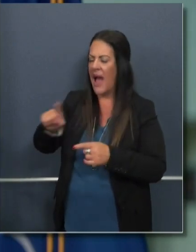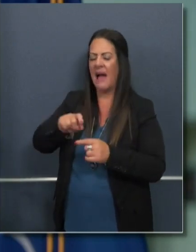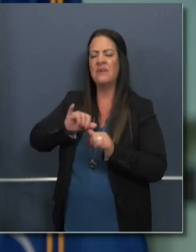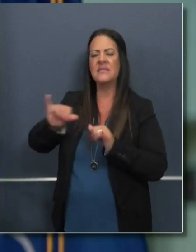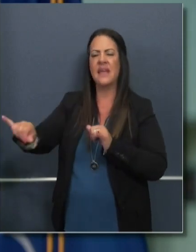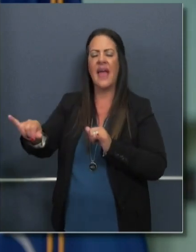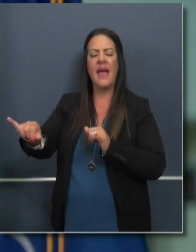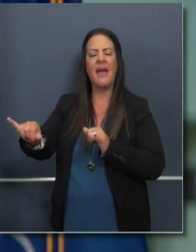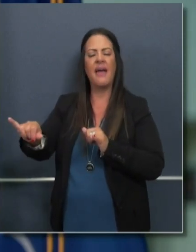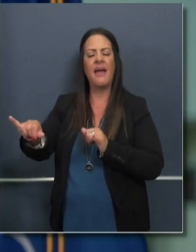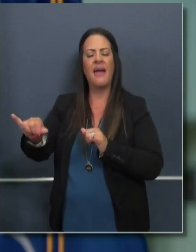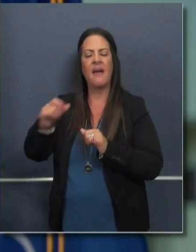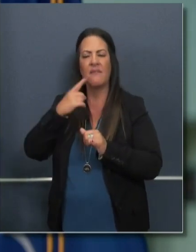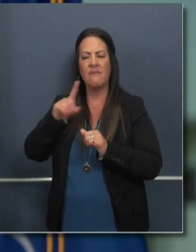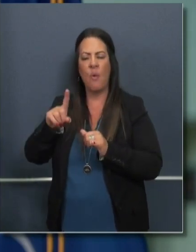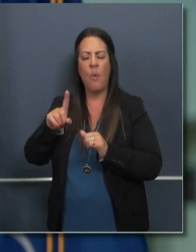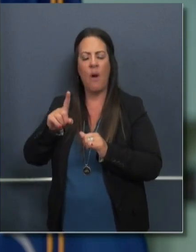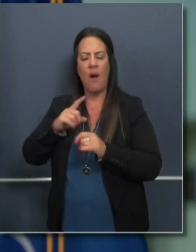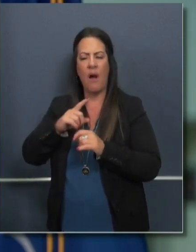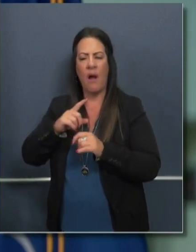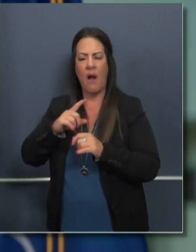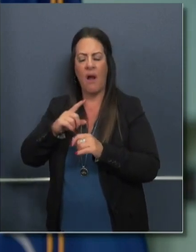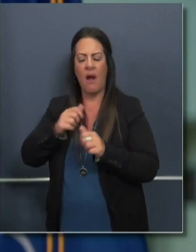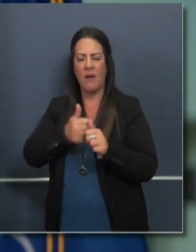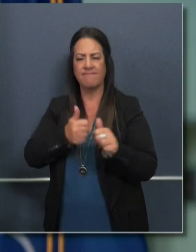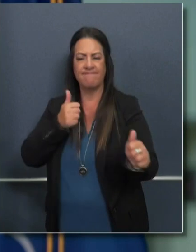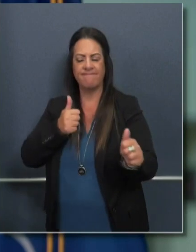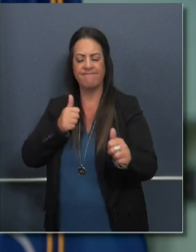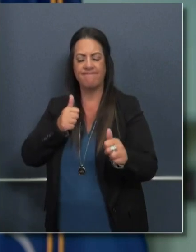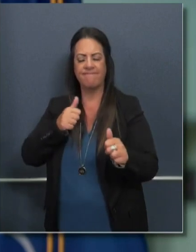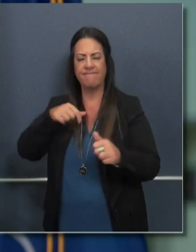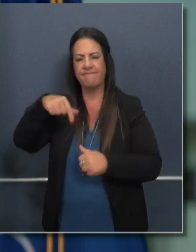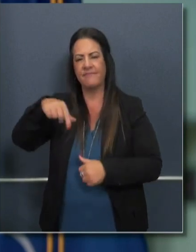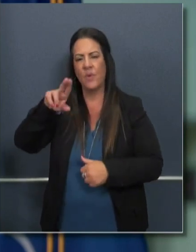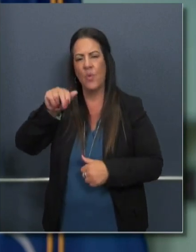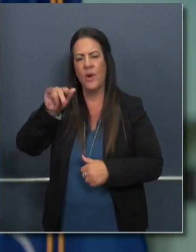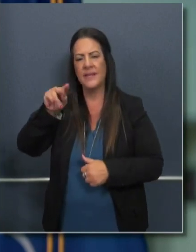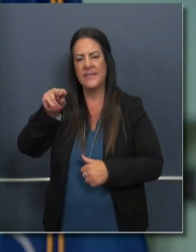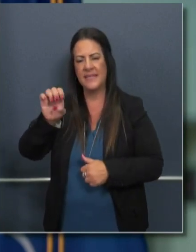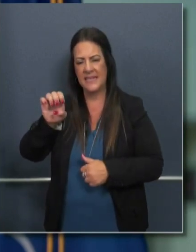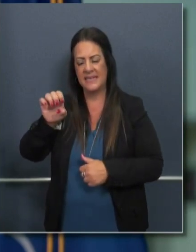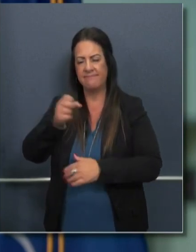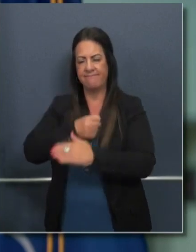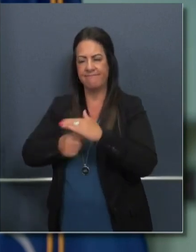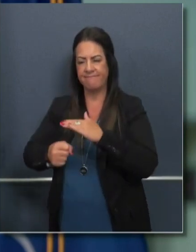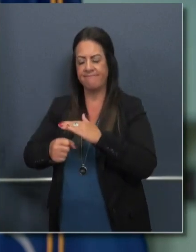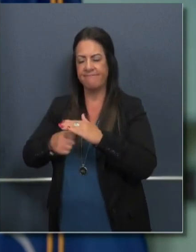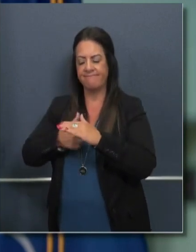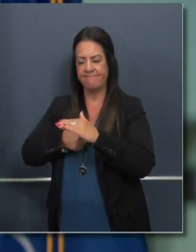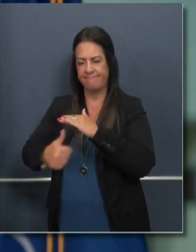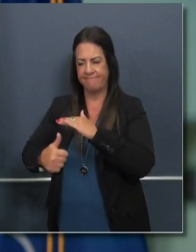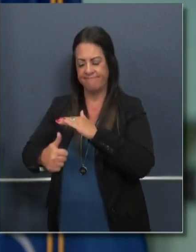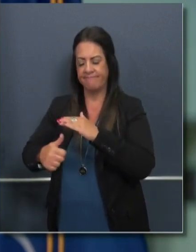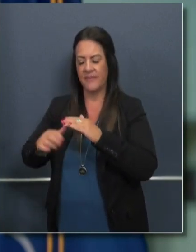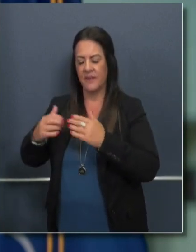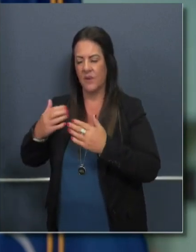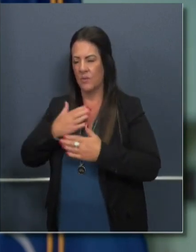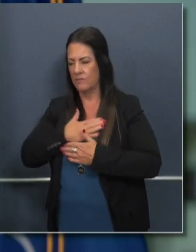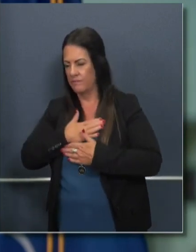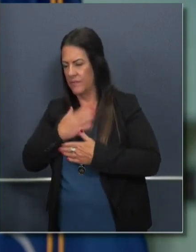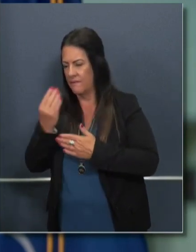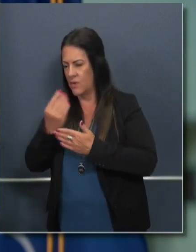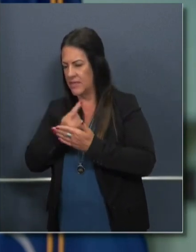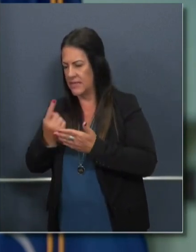putting their health first and not concerning themselves about their economic conditions. And if